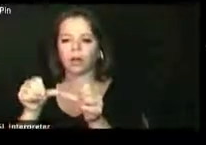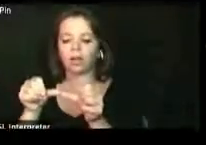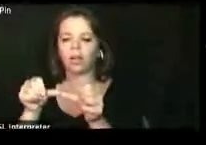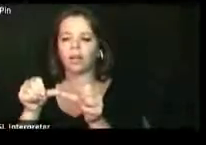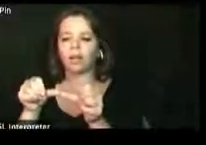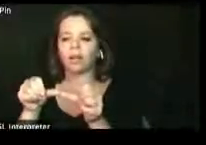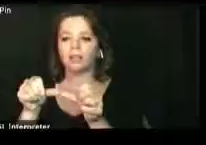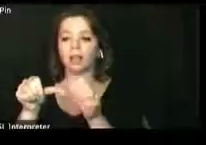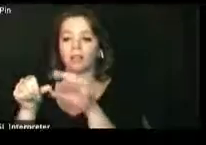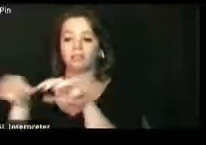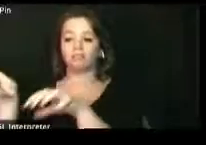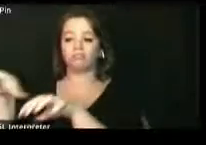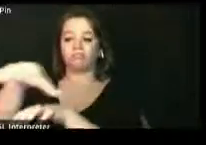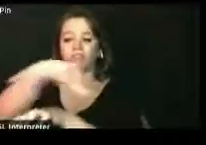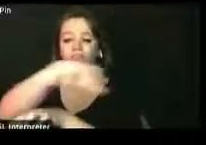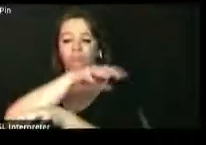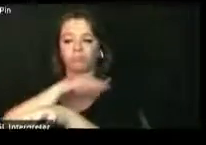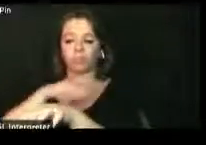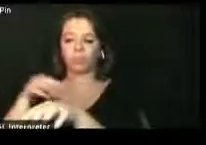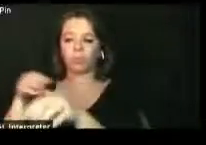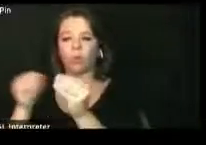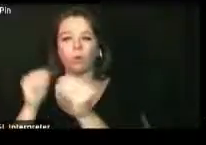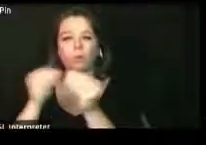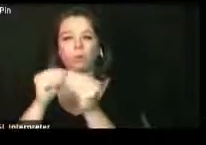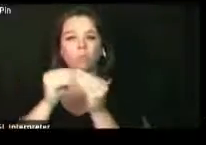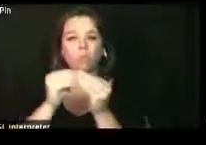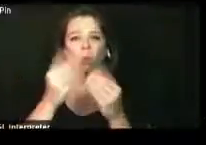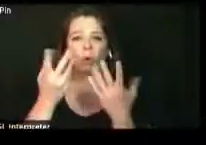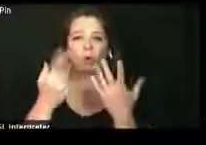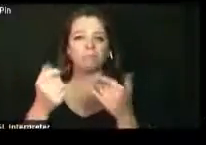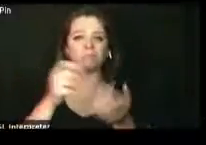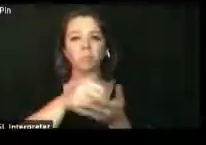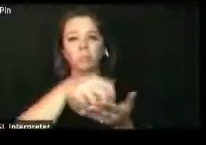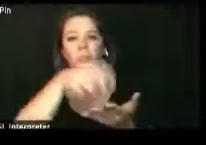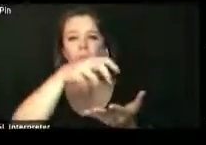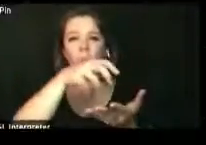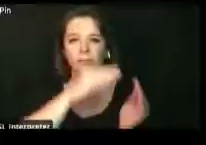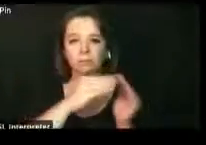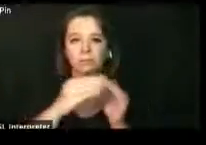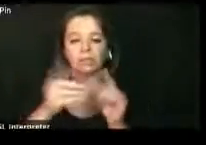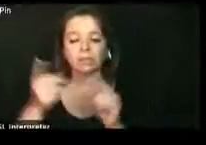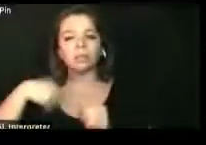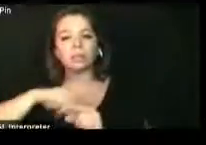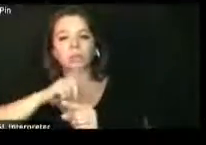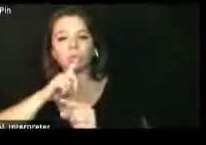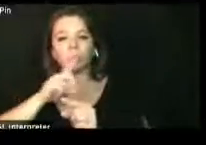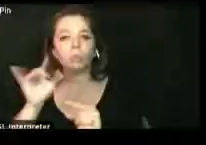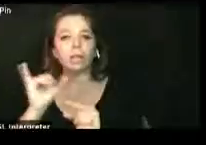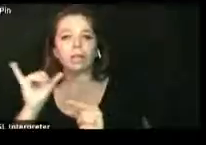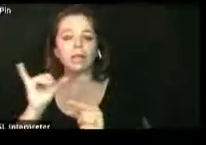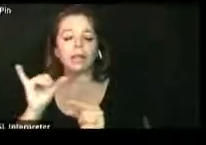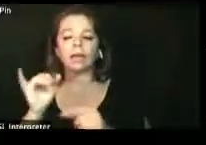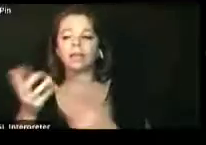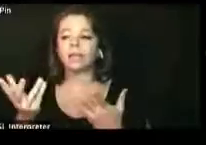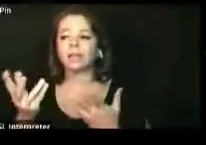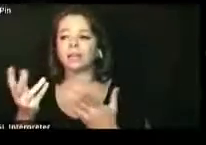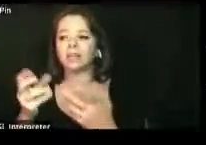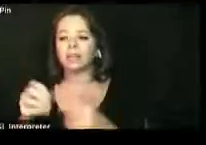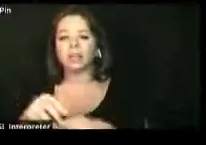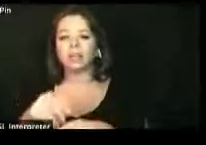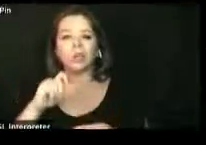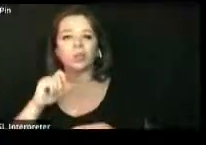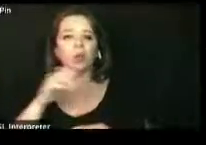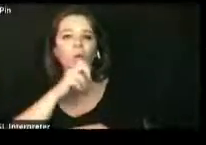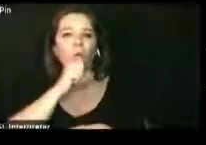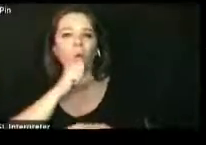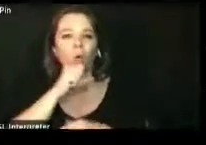by more affluent cities. We're kind of like the orange in a basket of apples, so to speak.